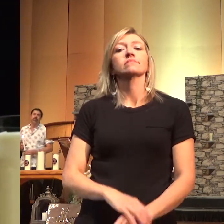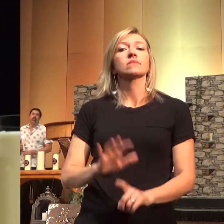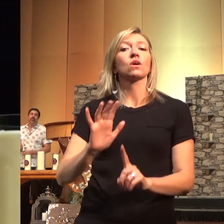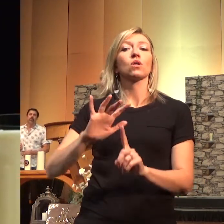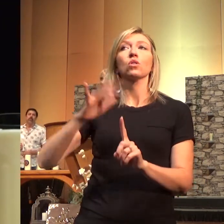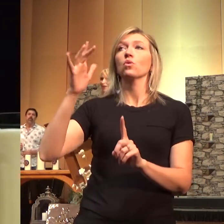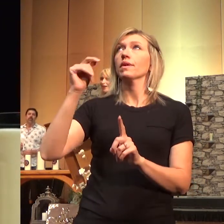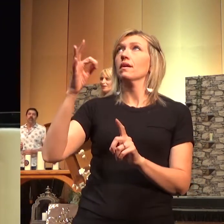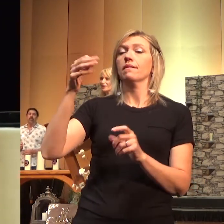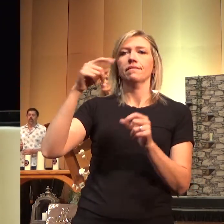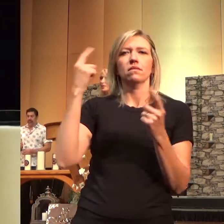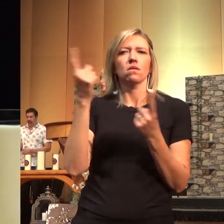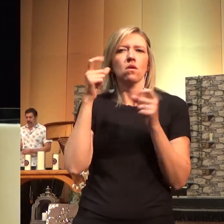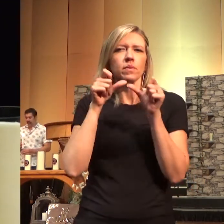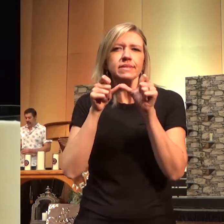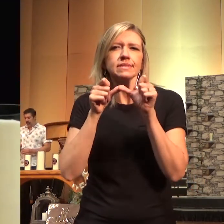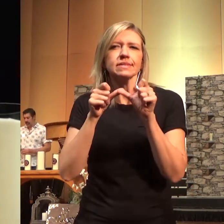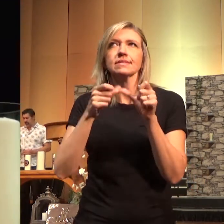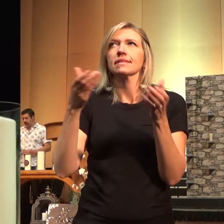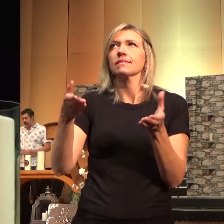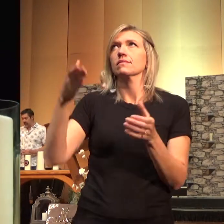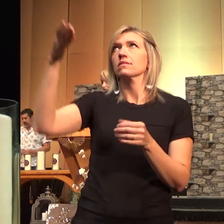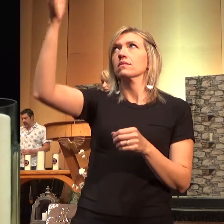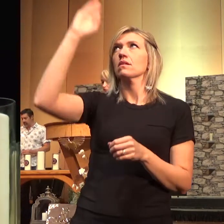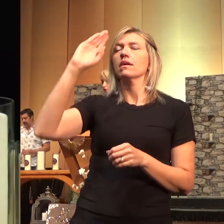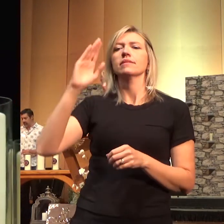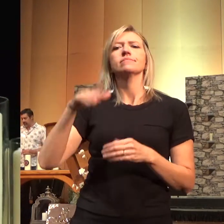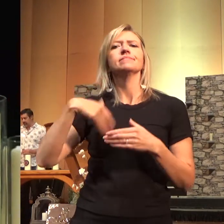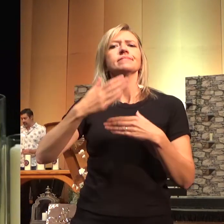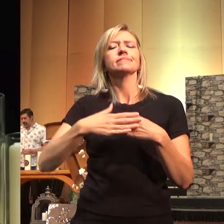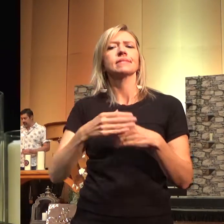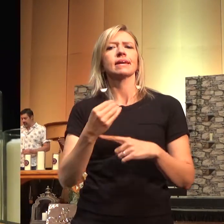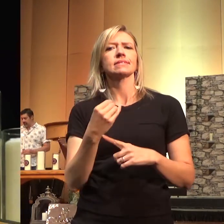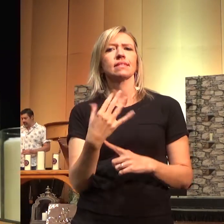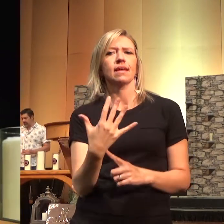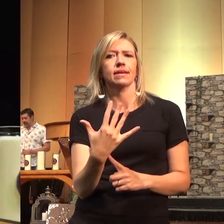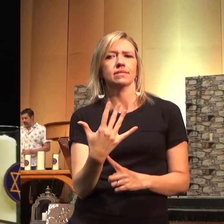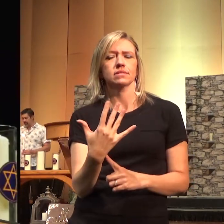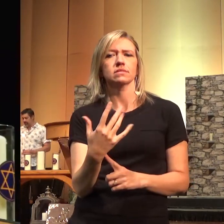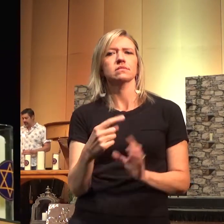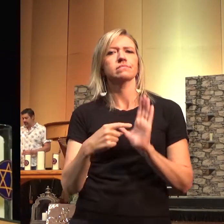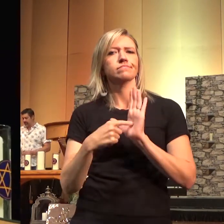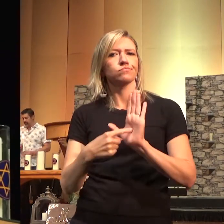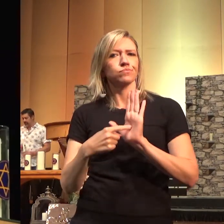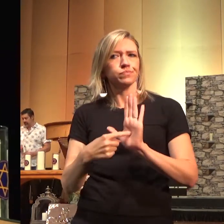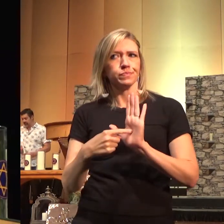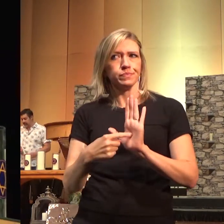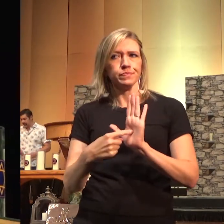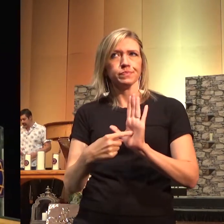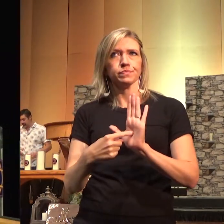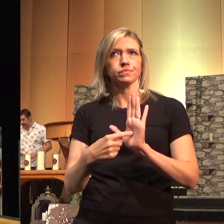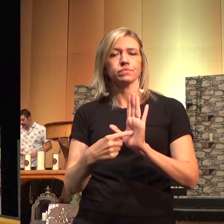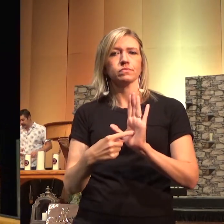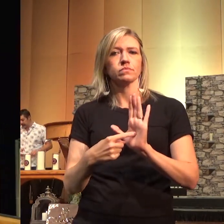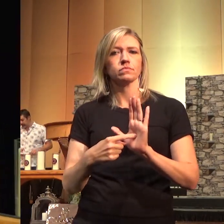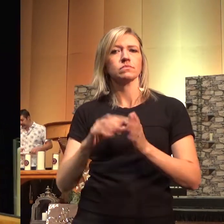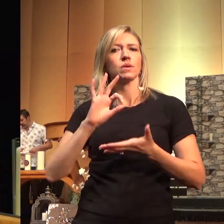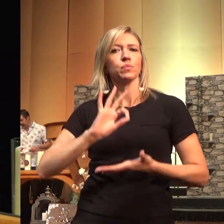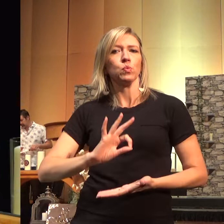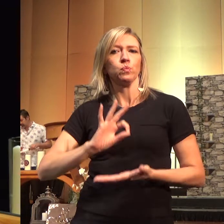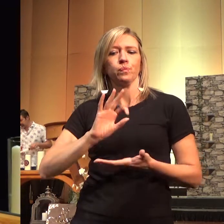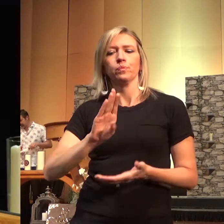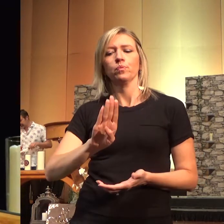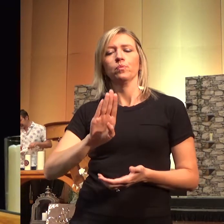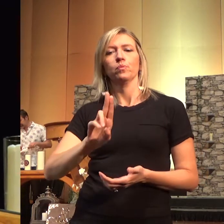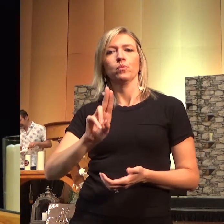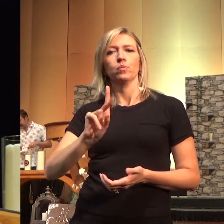To the glory of the omnipresent God, we kindle this light, symbolically representing the